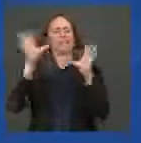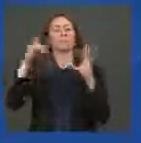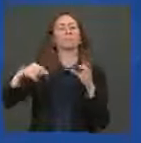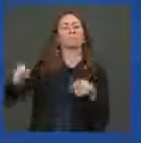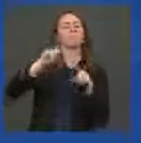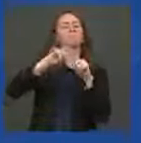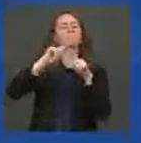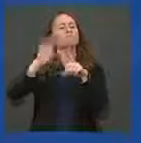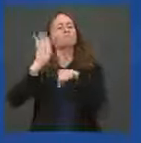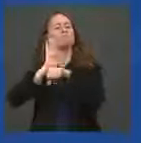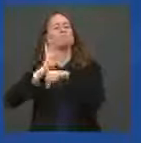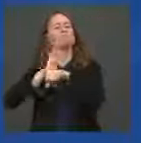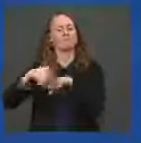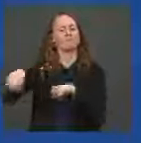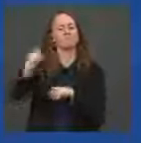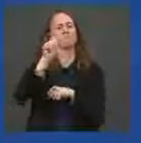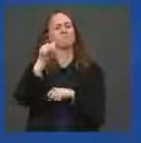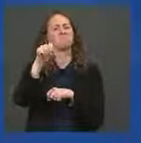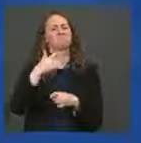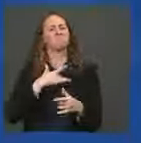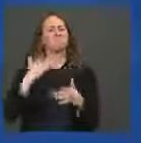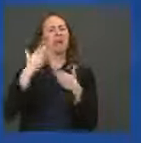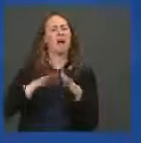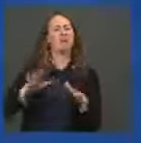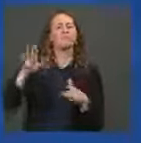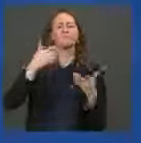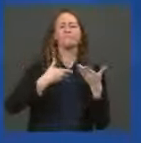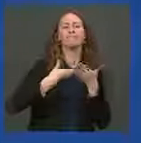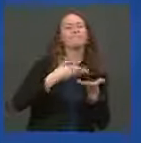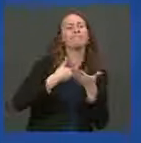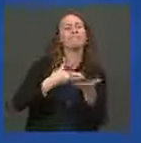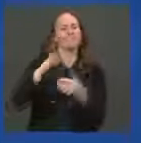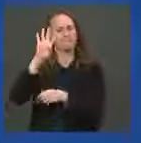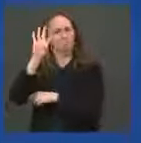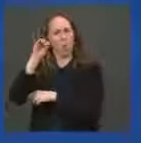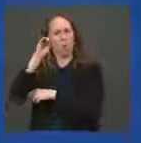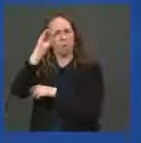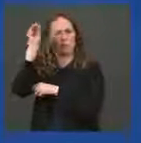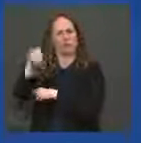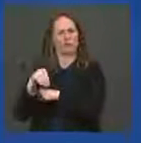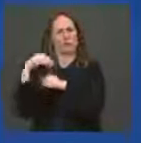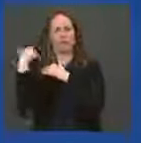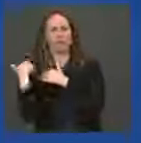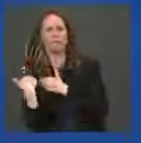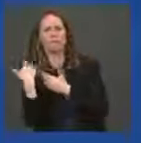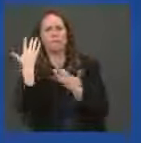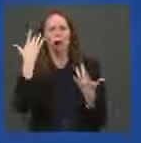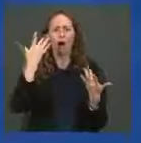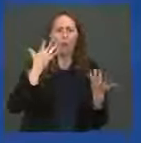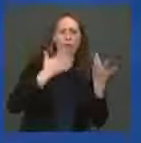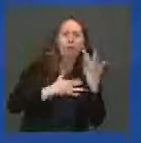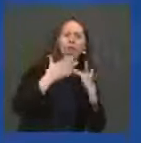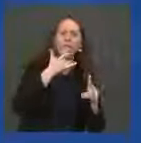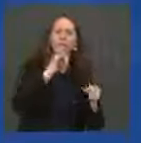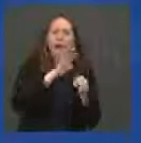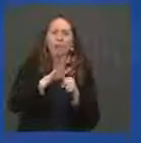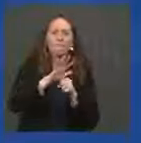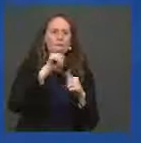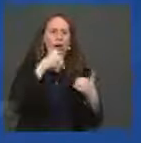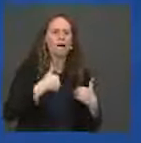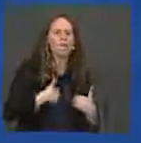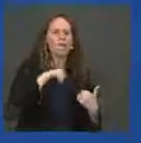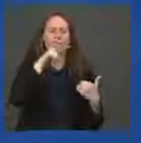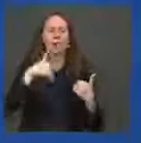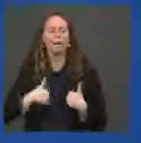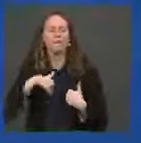earnings every 10 years due to supply chain disruptions. A longer-term view means we invest in